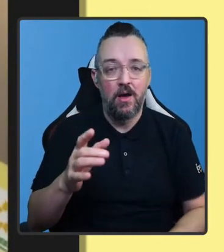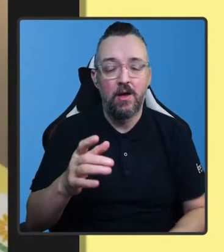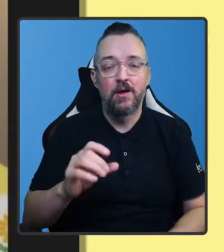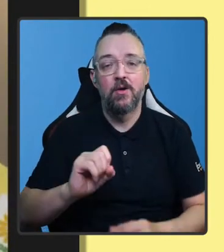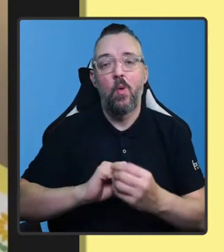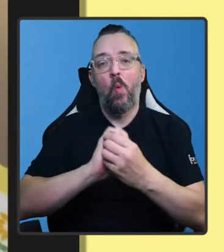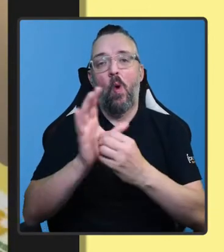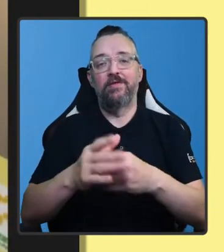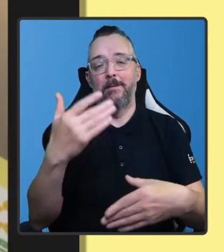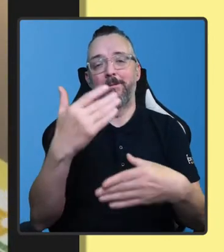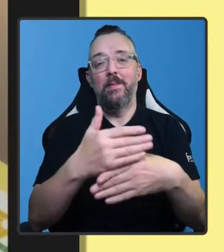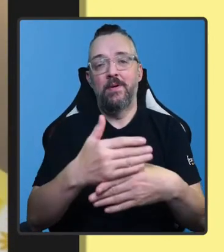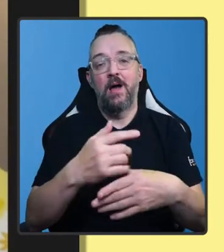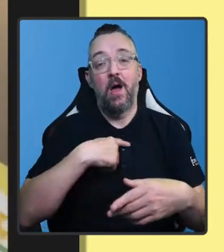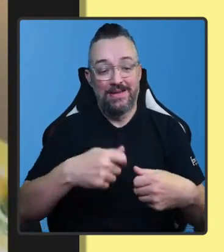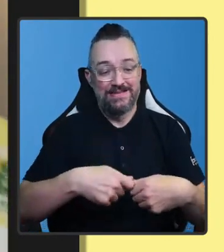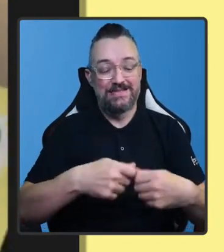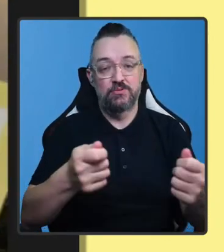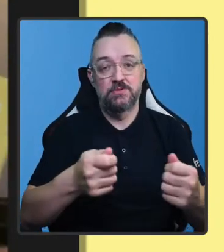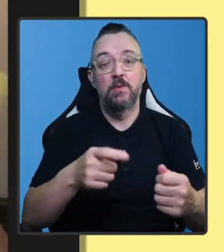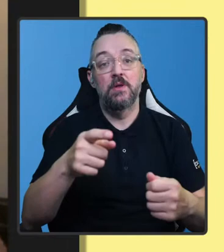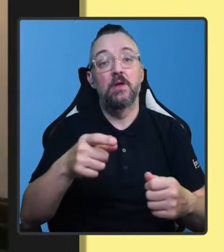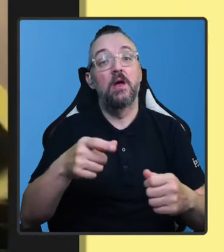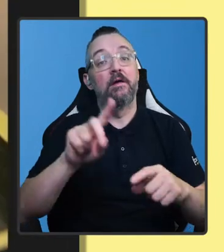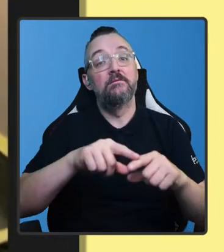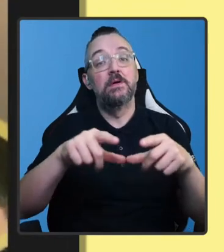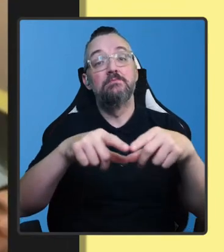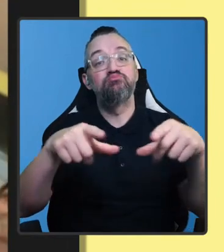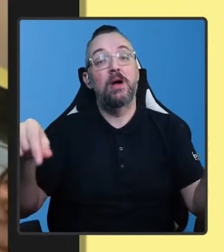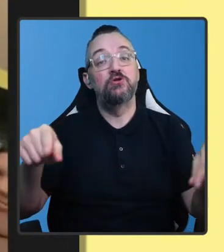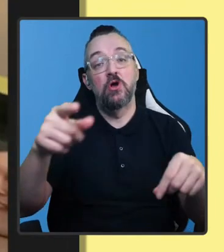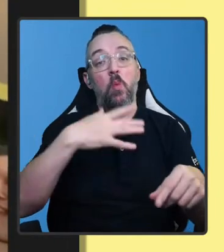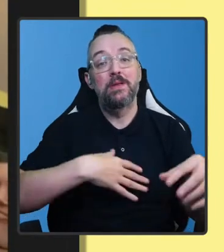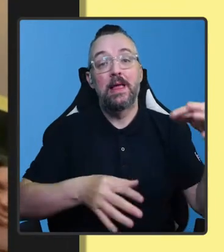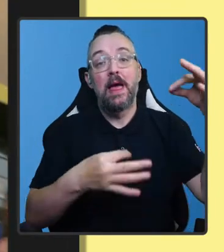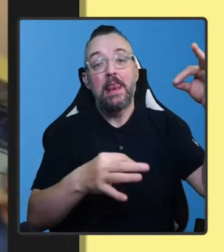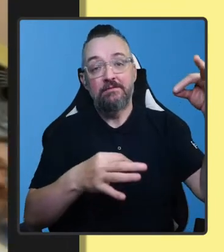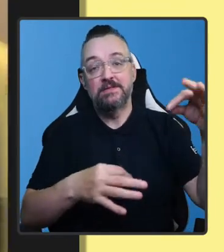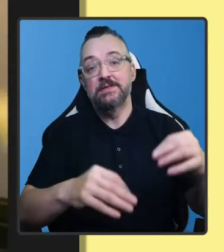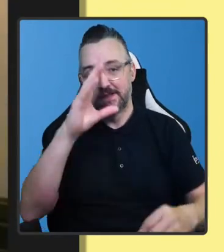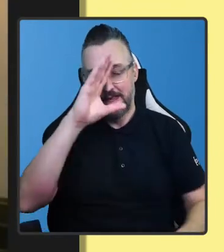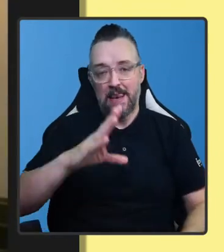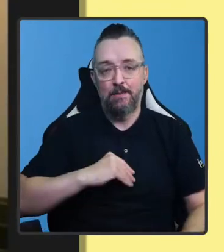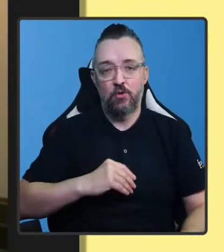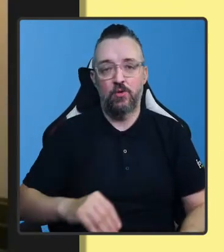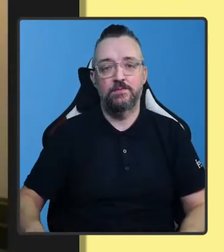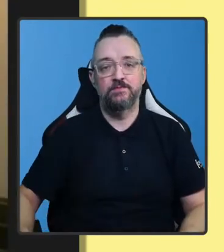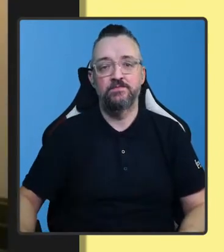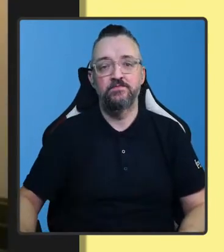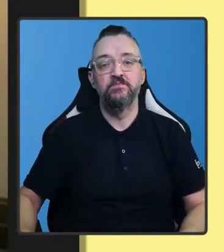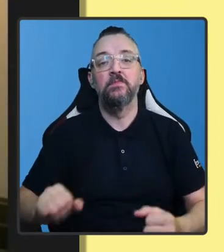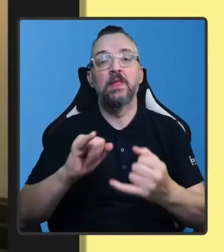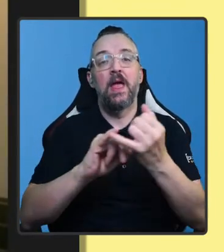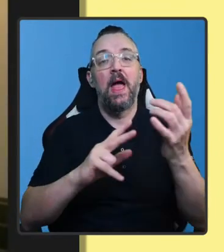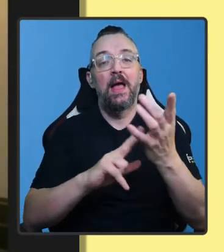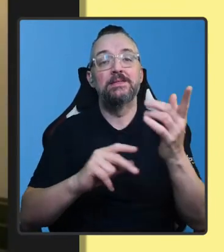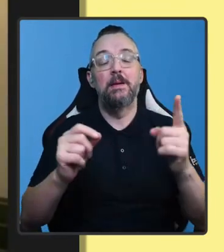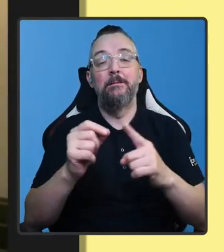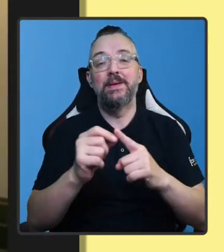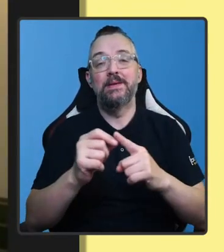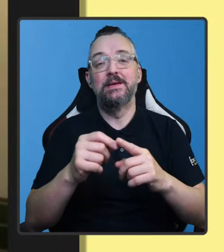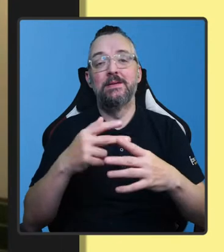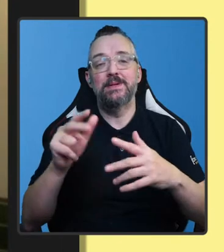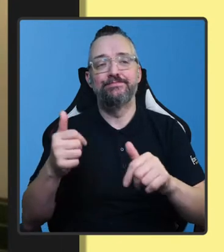our distribution, but if branches wants any of this leaflet, please let me know. The SNP has stood in